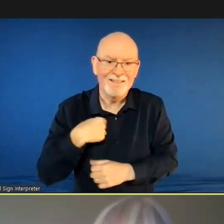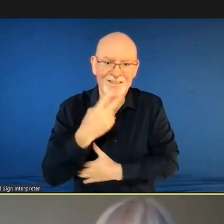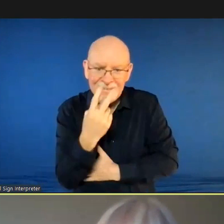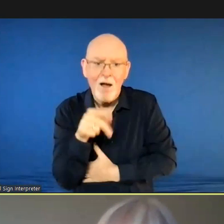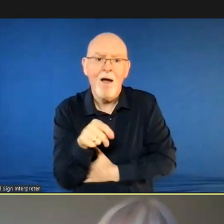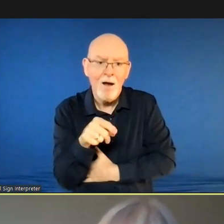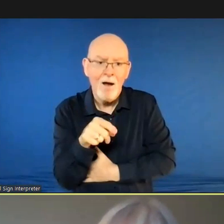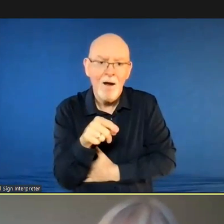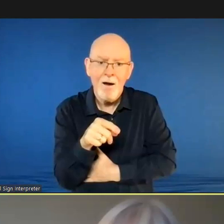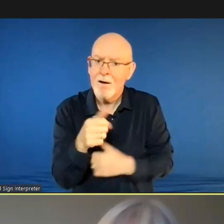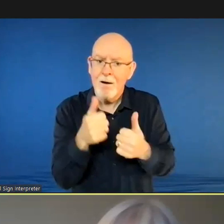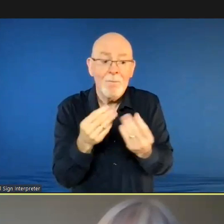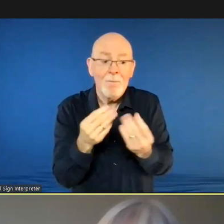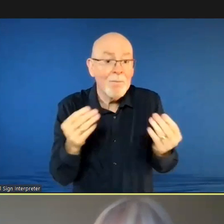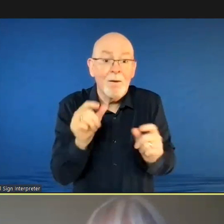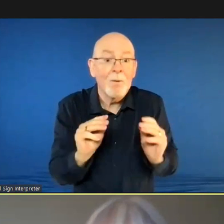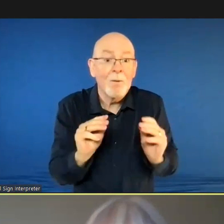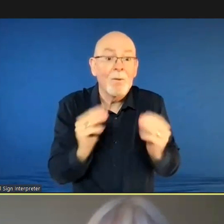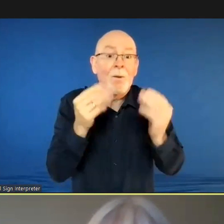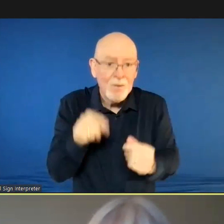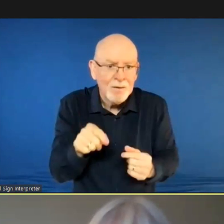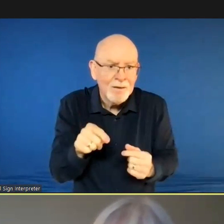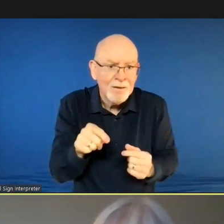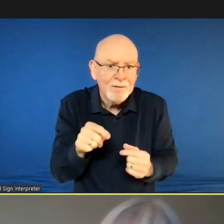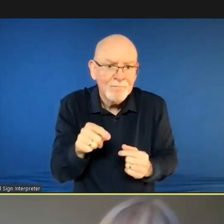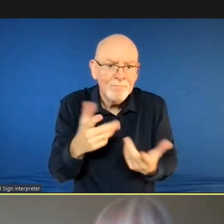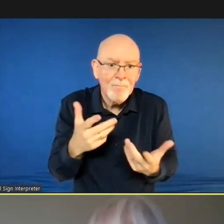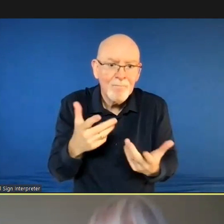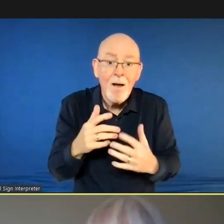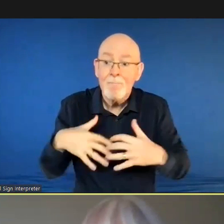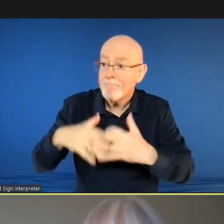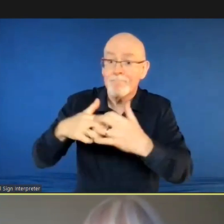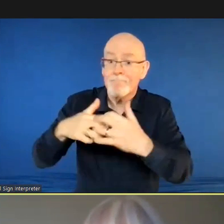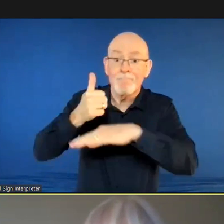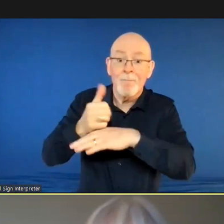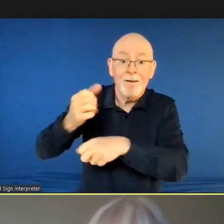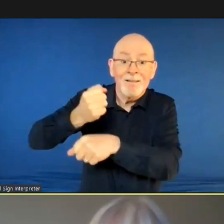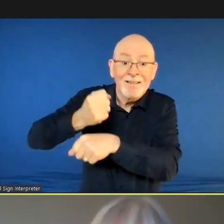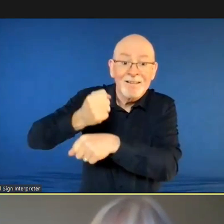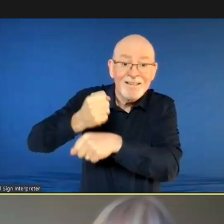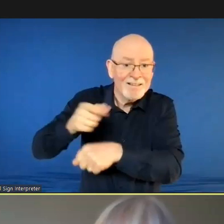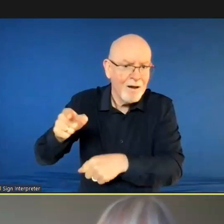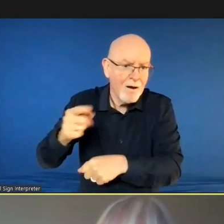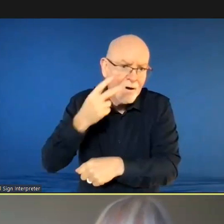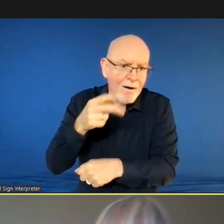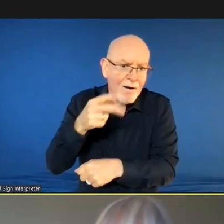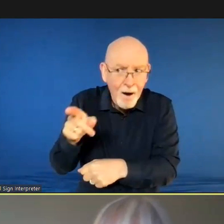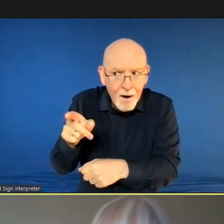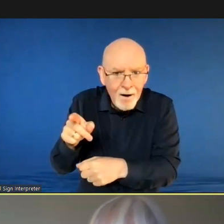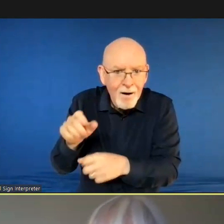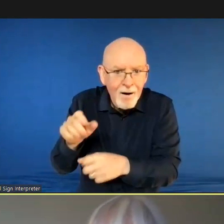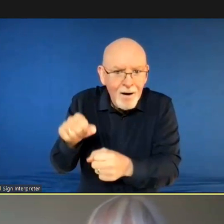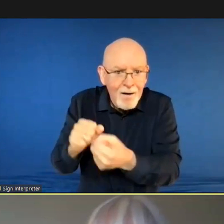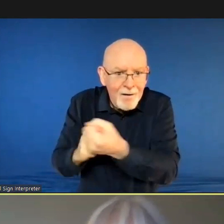supported, really wanted, like most of us do, to have a paid job. But they saw this as